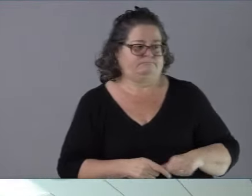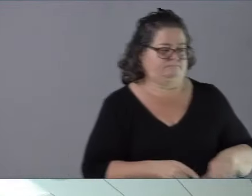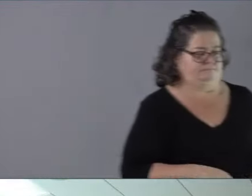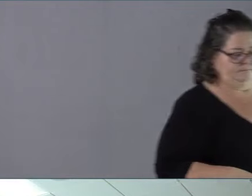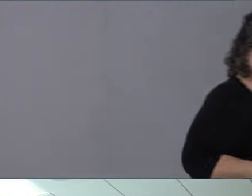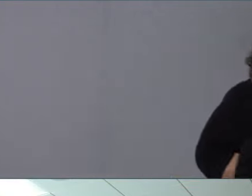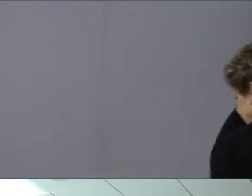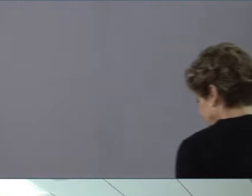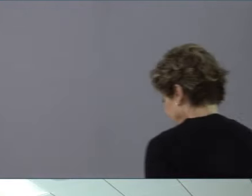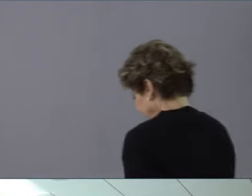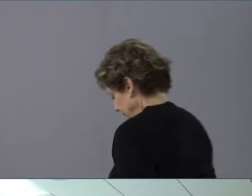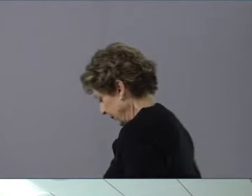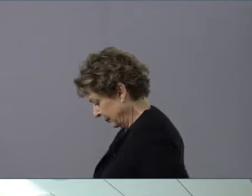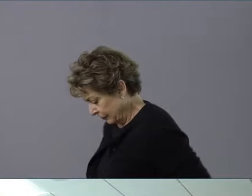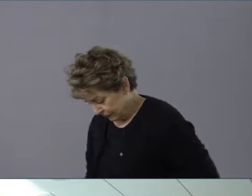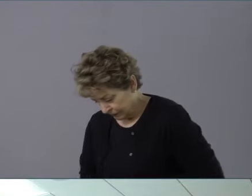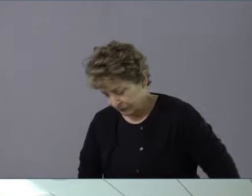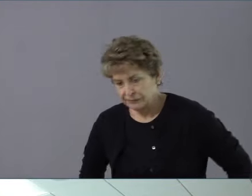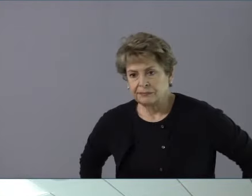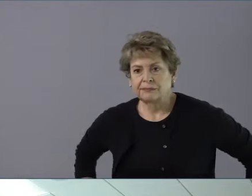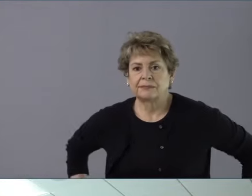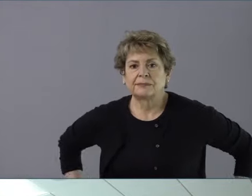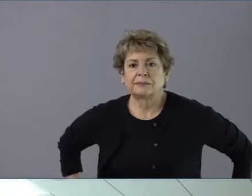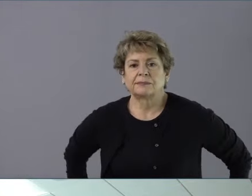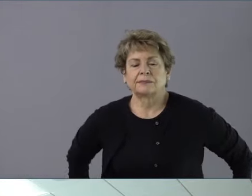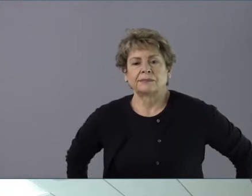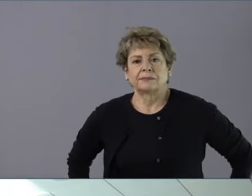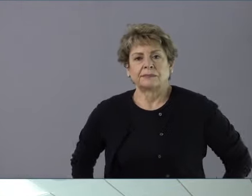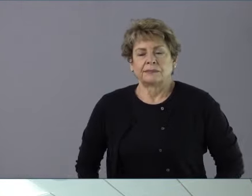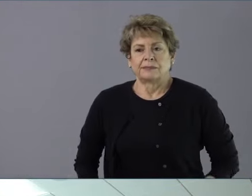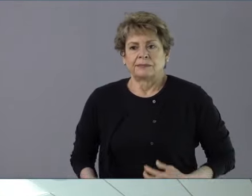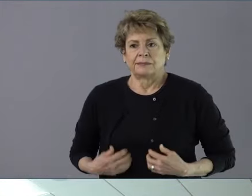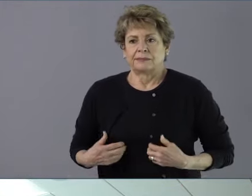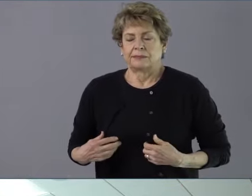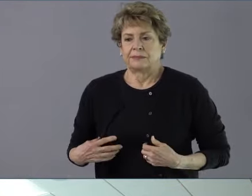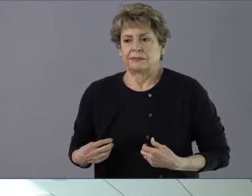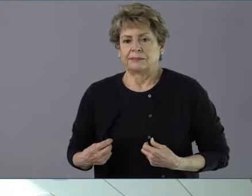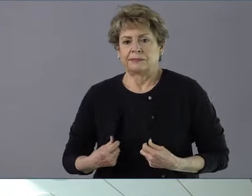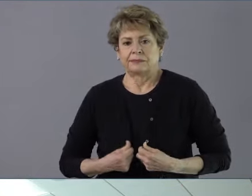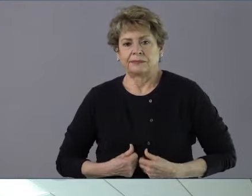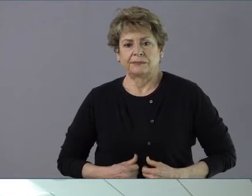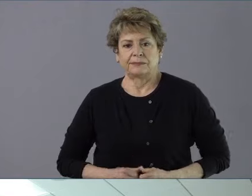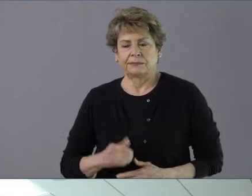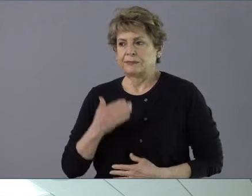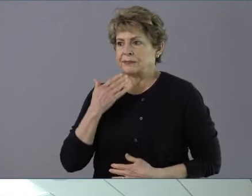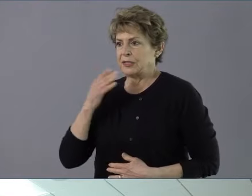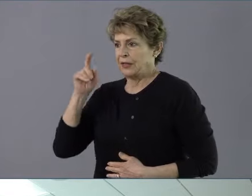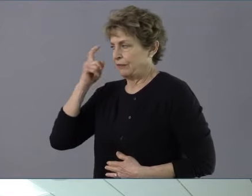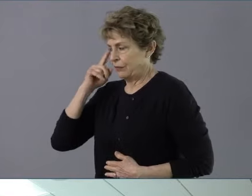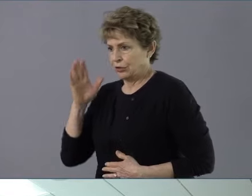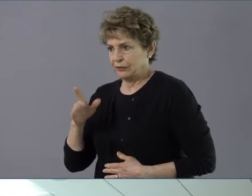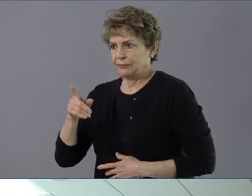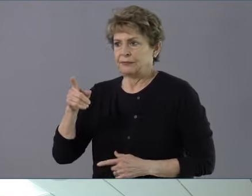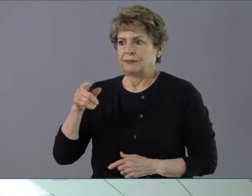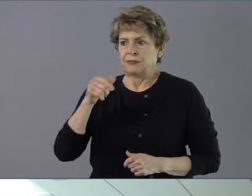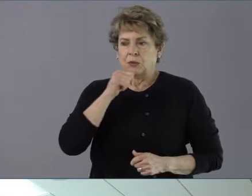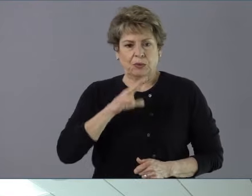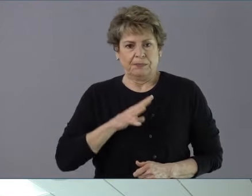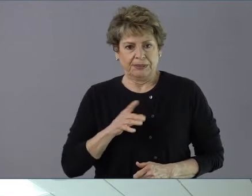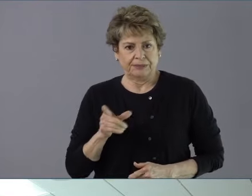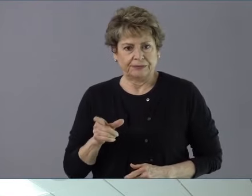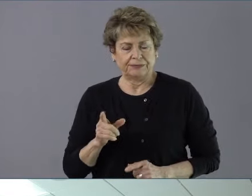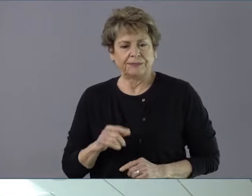Hi, Governor. Hi, Courtney. I'm going to switch gears here a little bit.